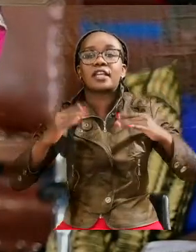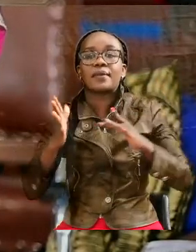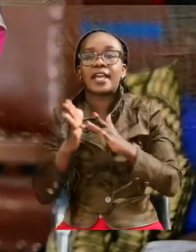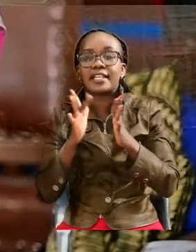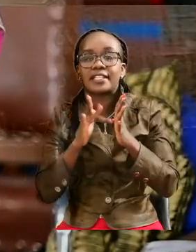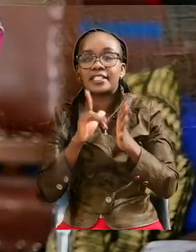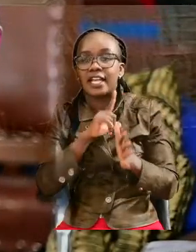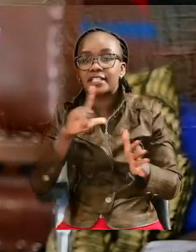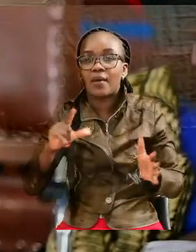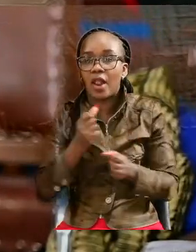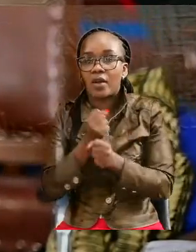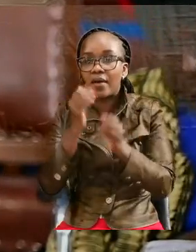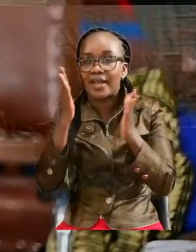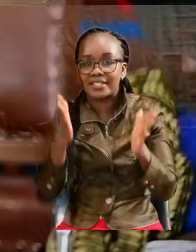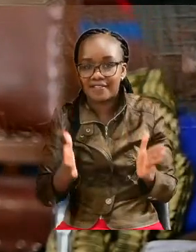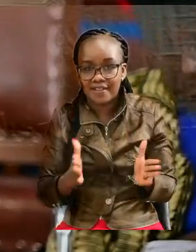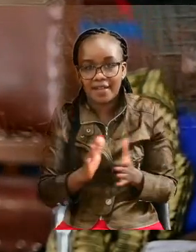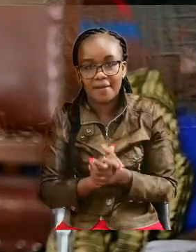their Lord and Savior.